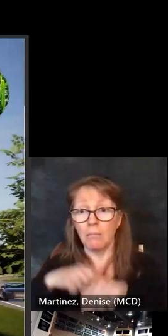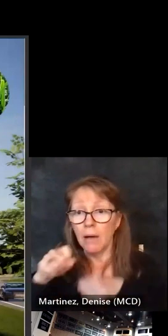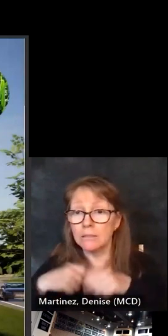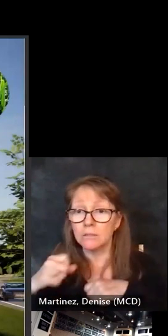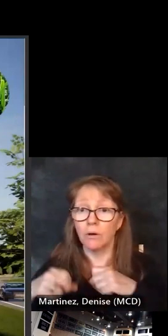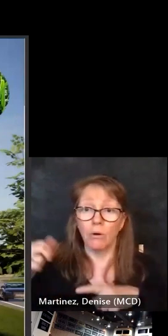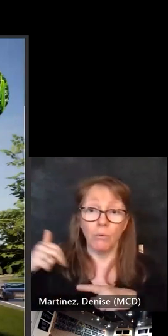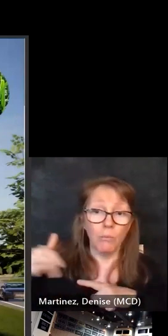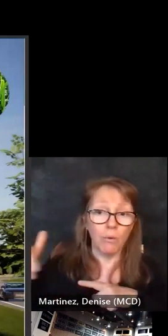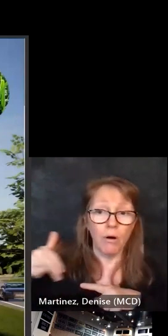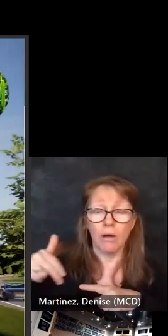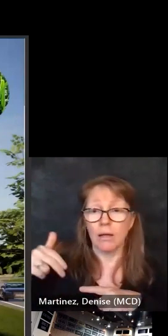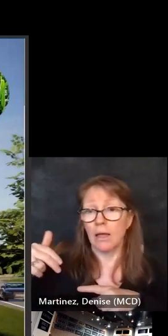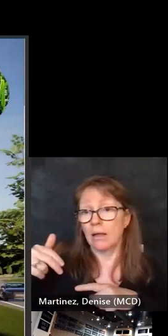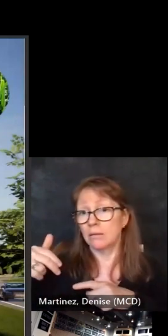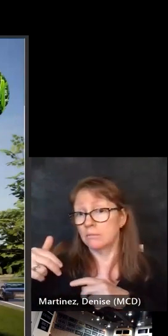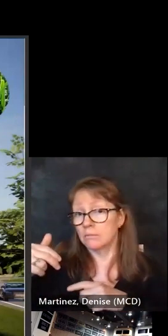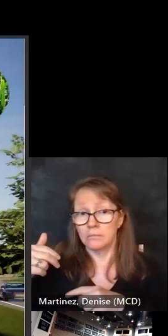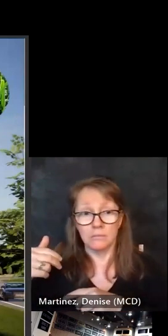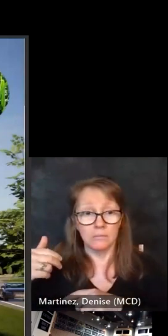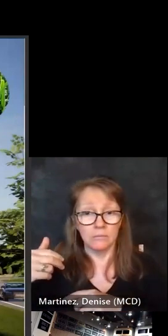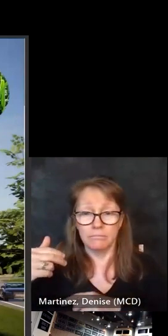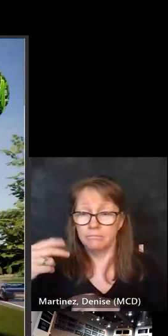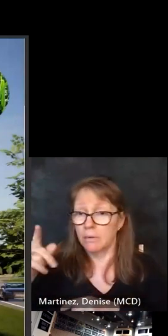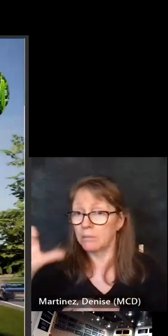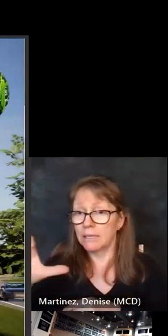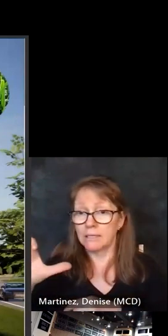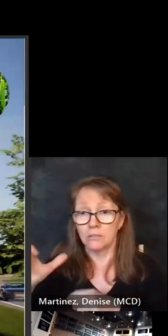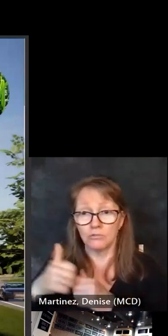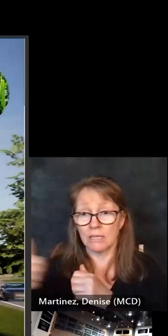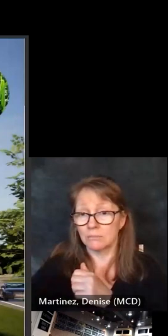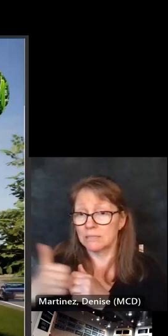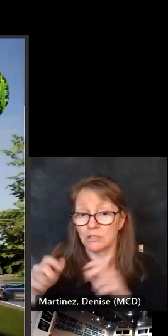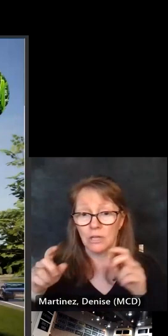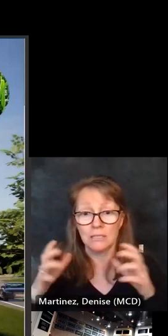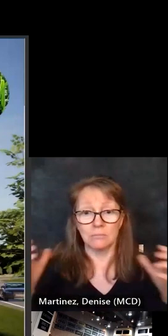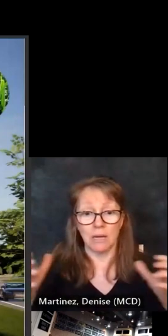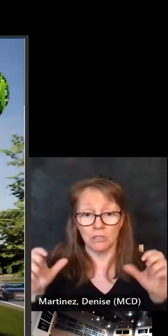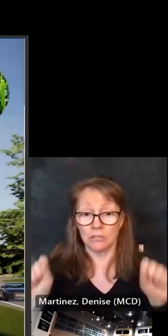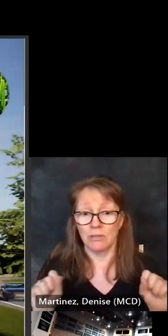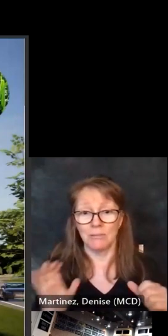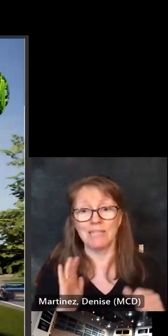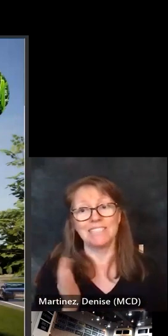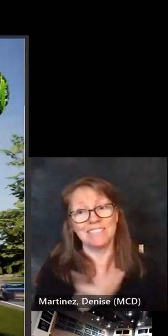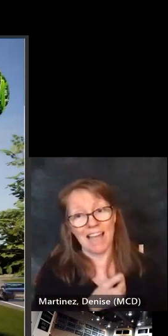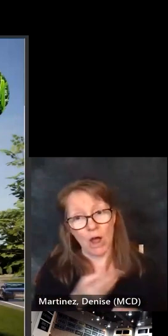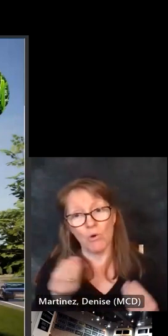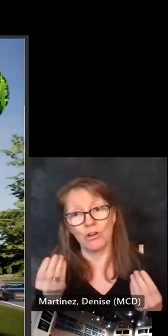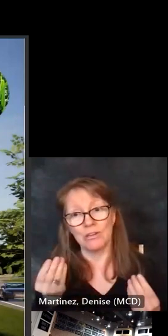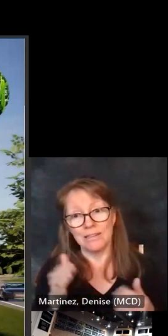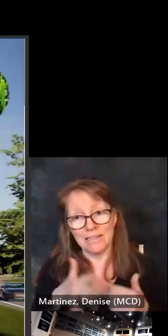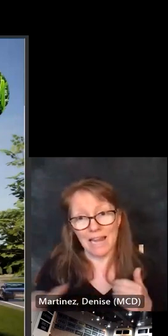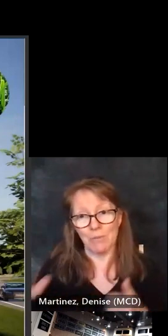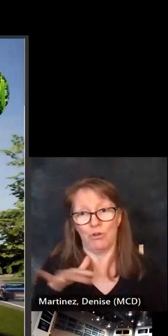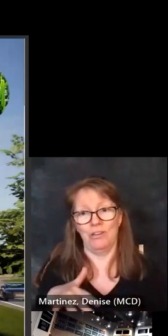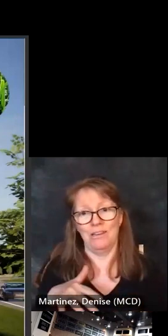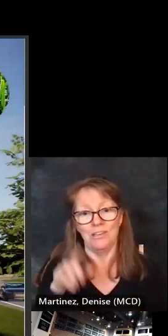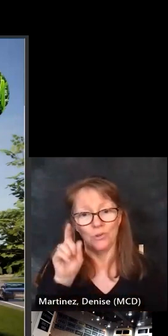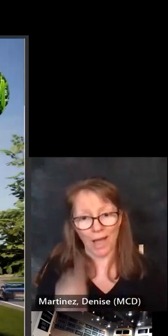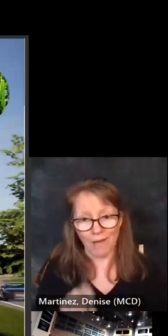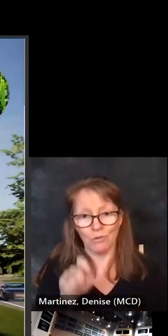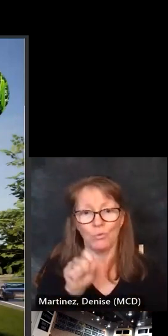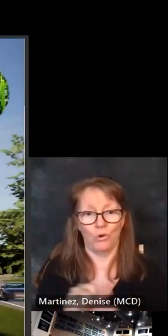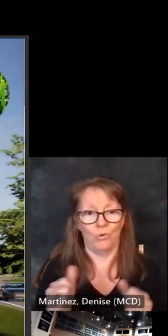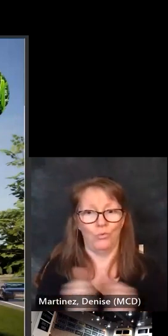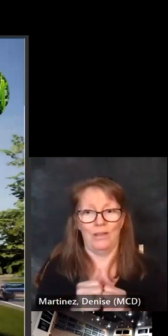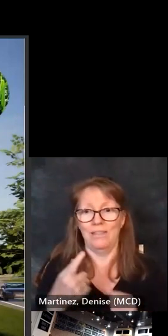take public transit as much as possible. Yes. So this is our neighborhood, though. So you have to work with us. You're